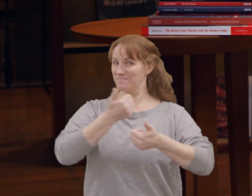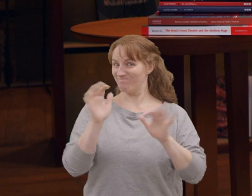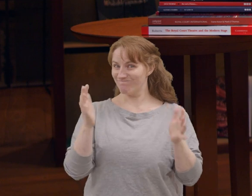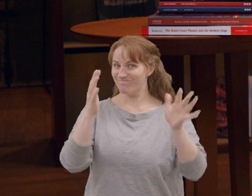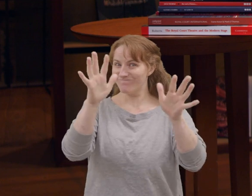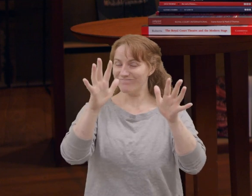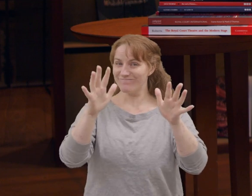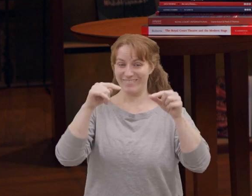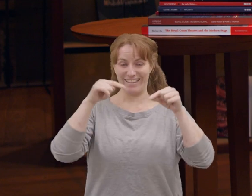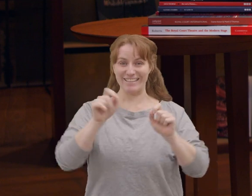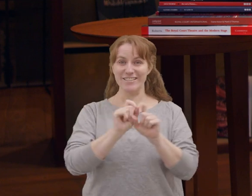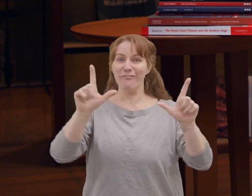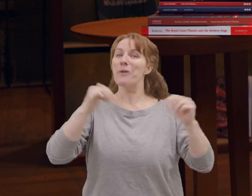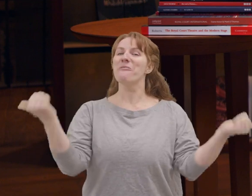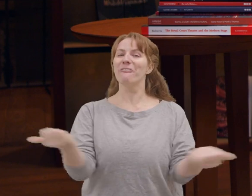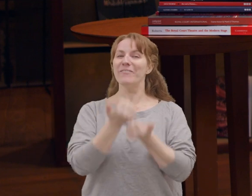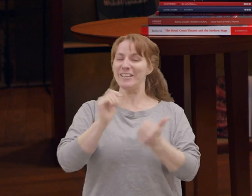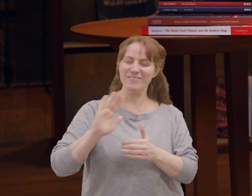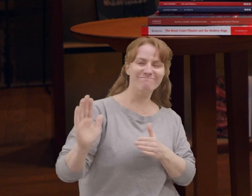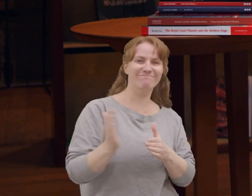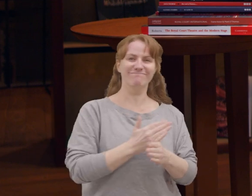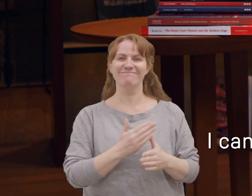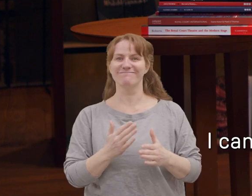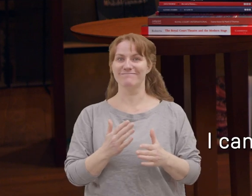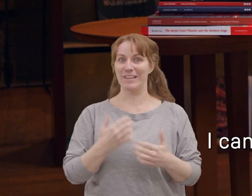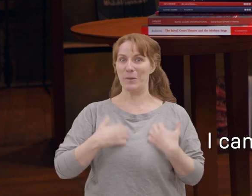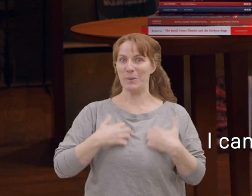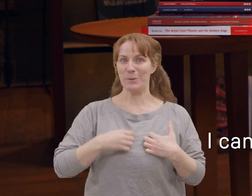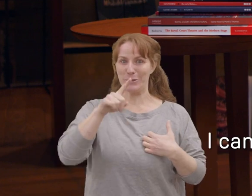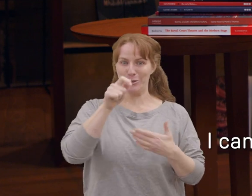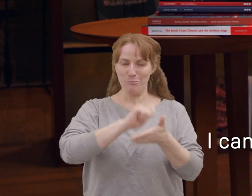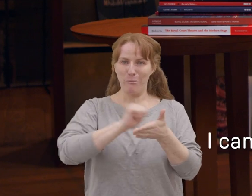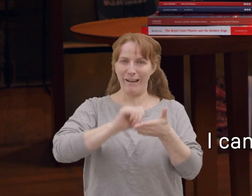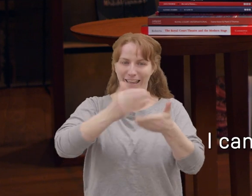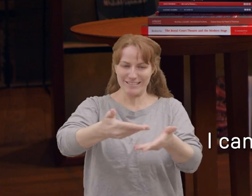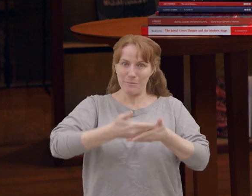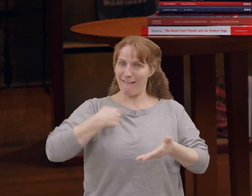Congratulations and well done for finishing your first film on what is a play. I can't wait to see what you guys